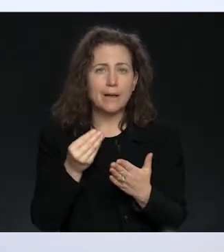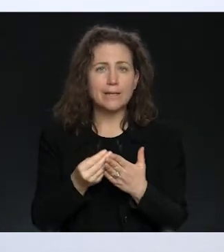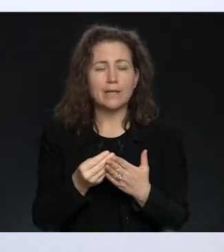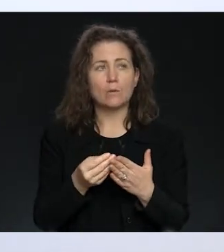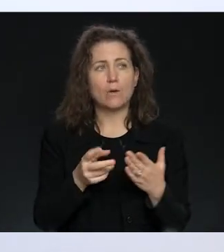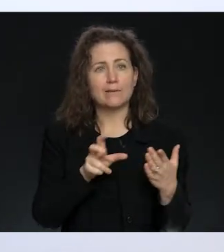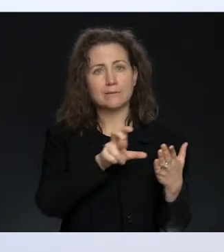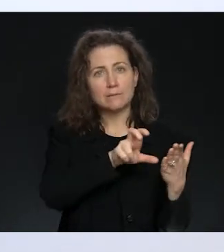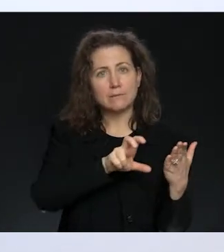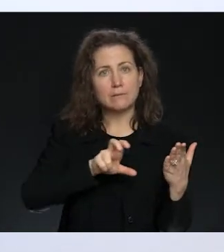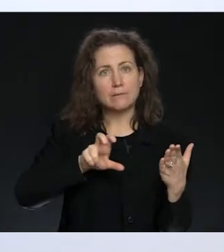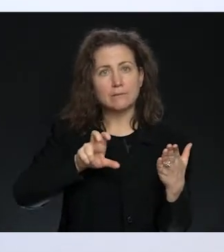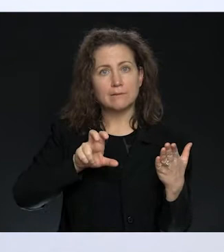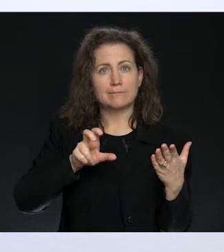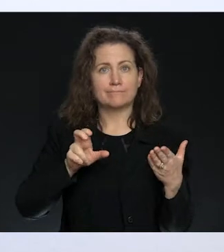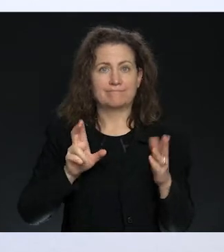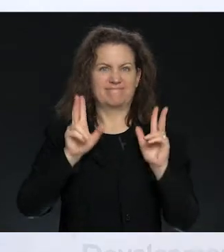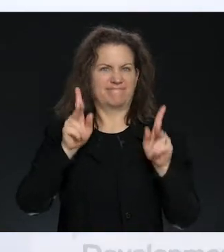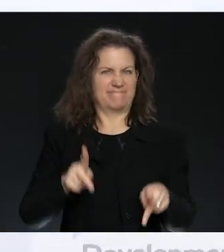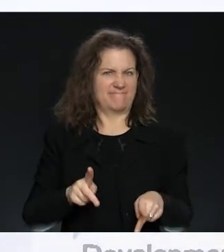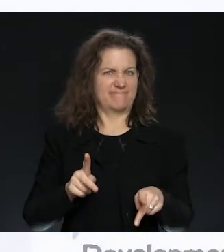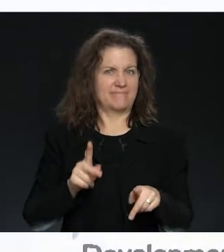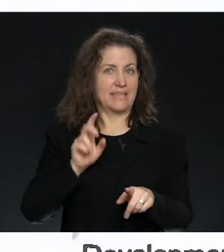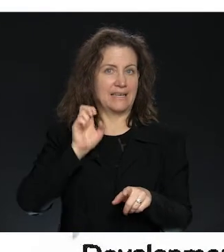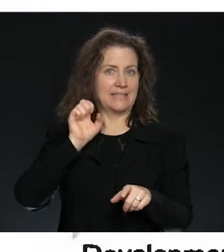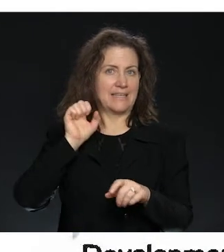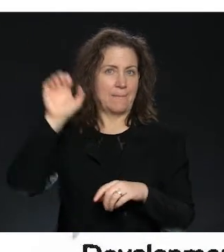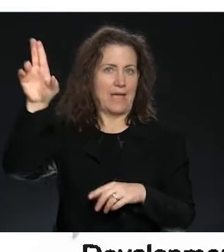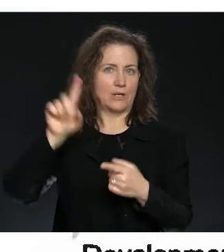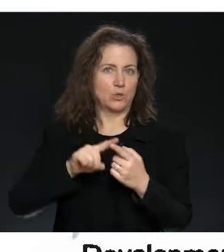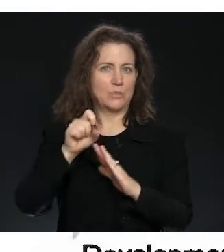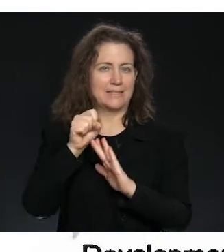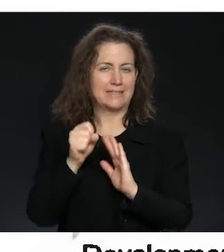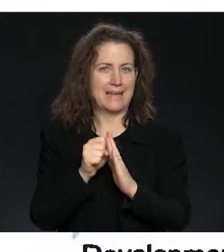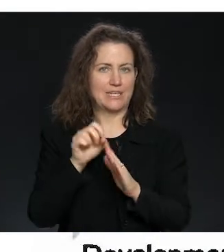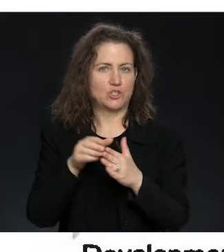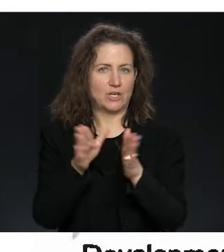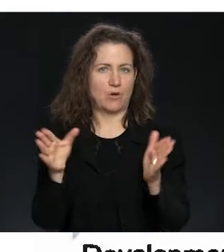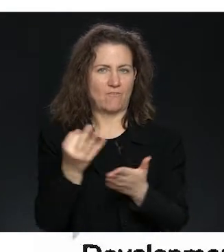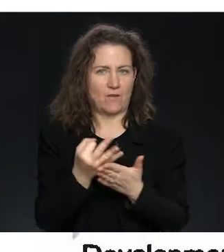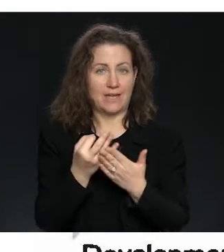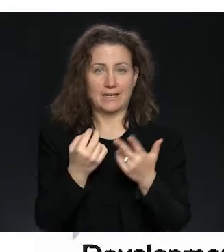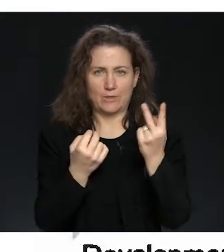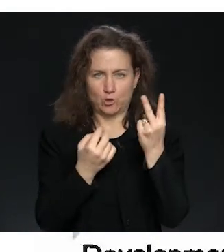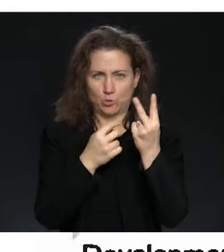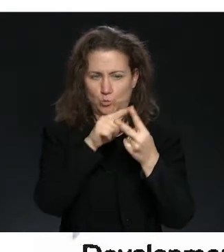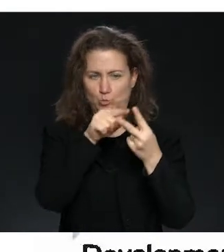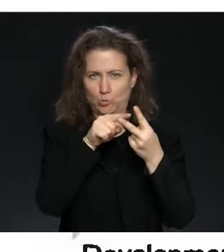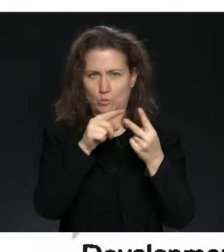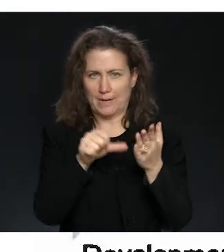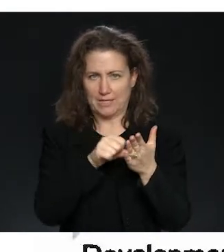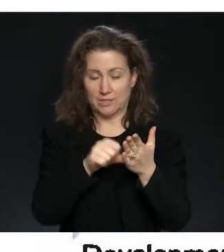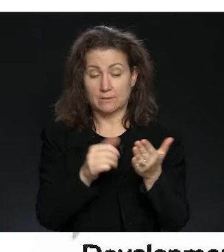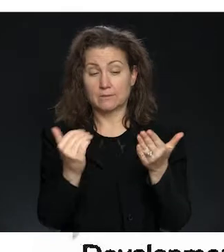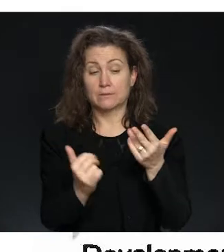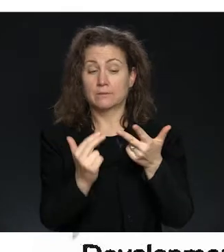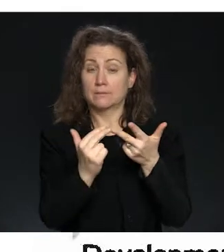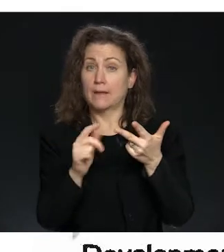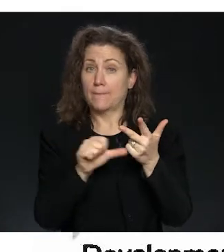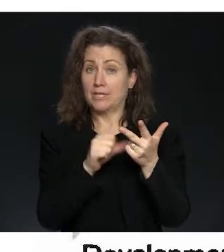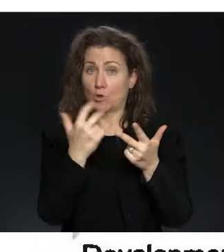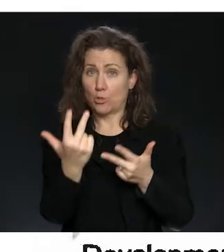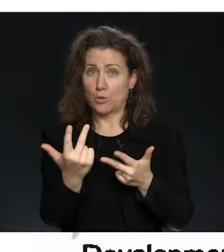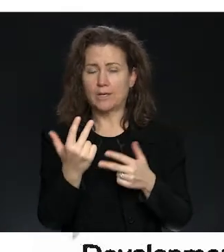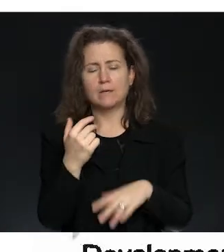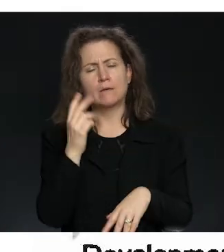the state general fund on these 2 pages. Page 3 will go over the